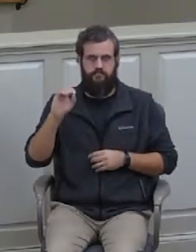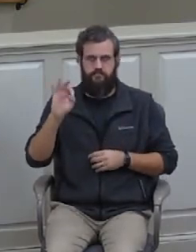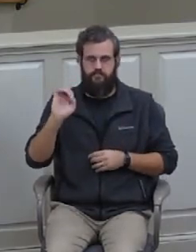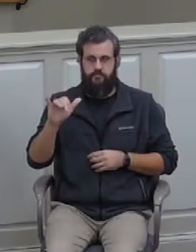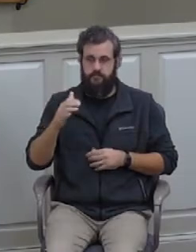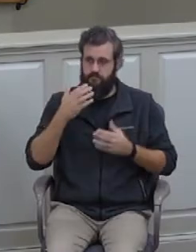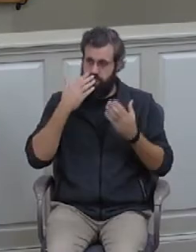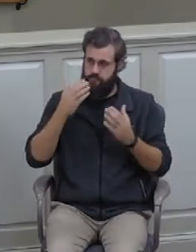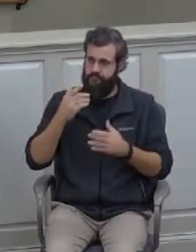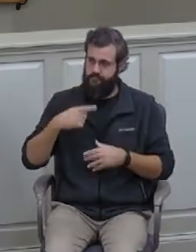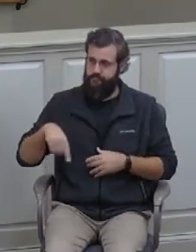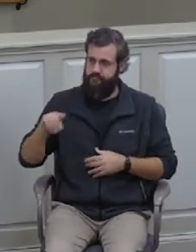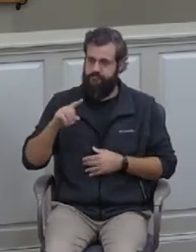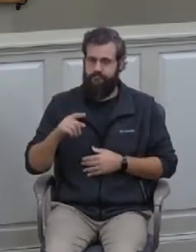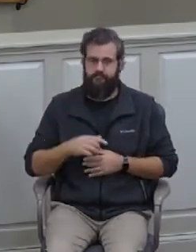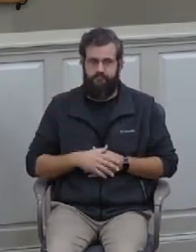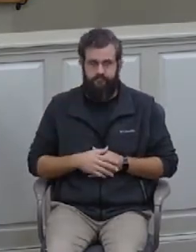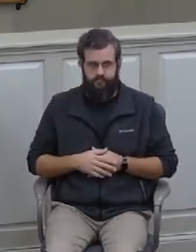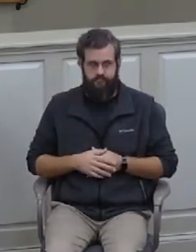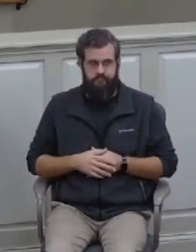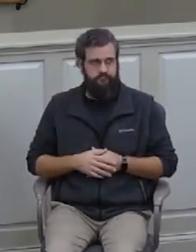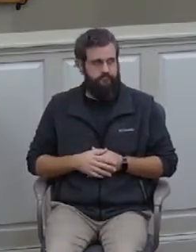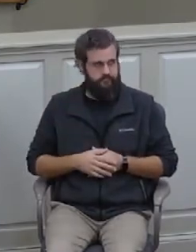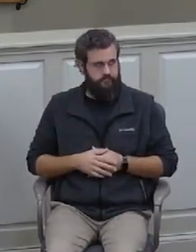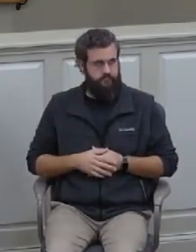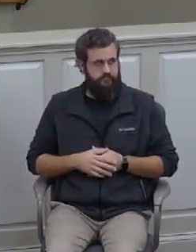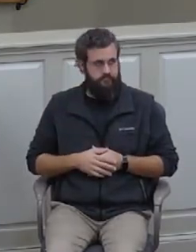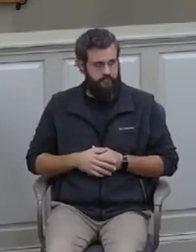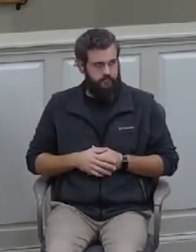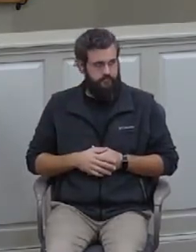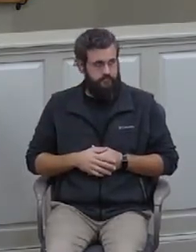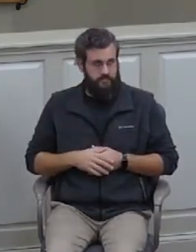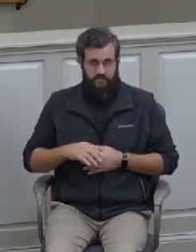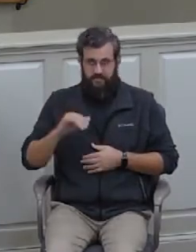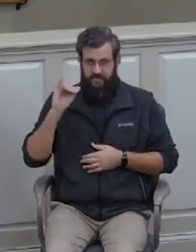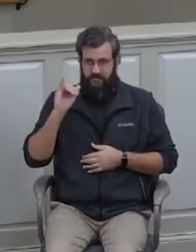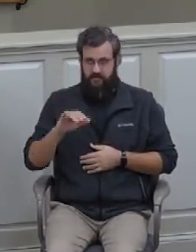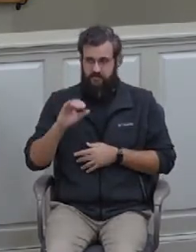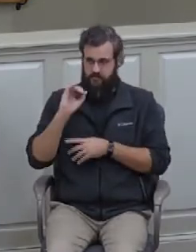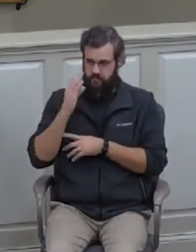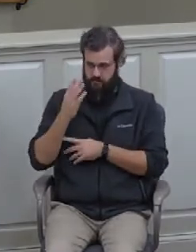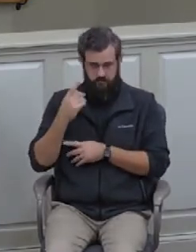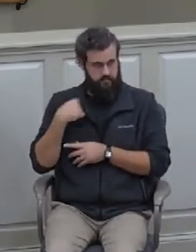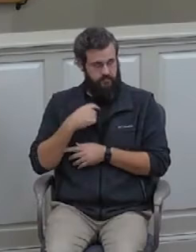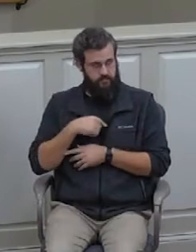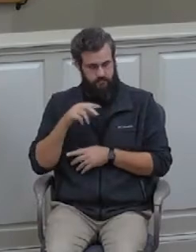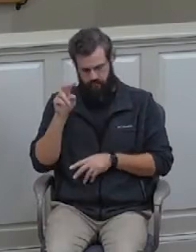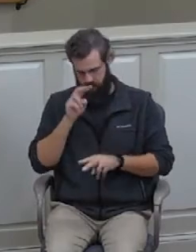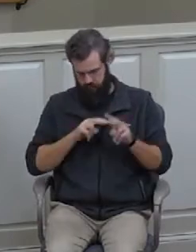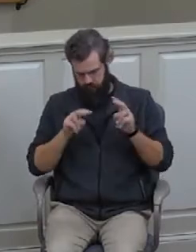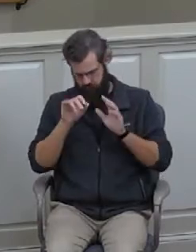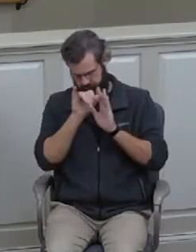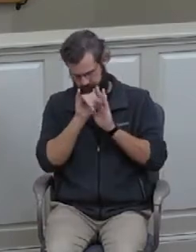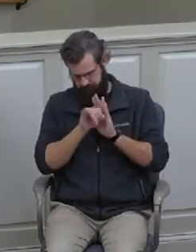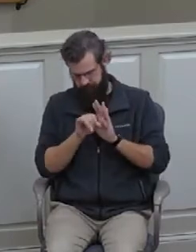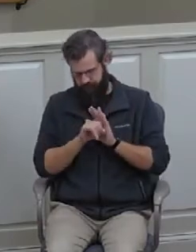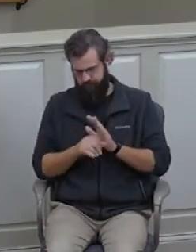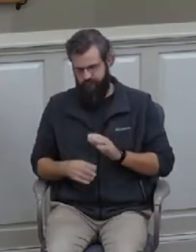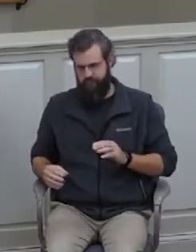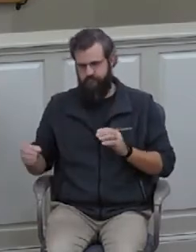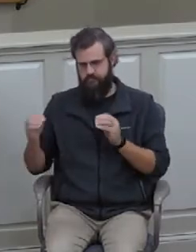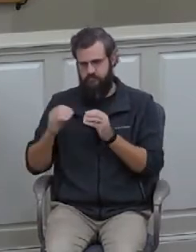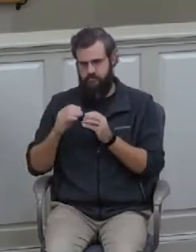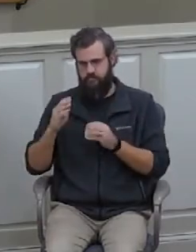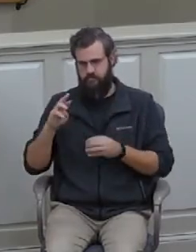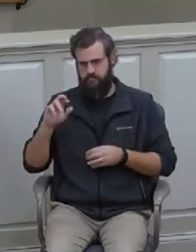Thank you, Mayor, Commissioners. When we have gone through the job and we identified some extra brush